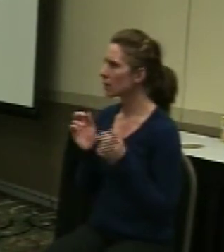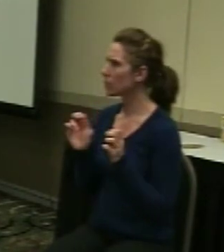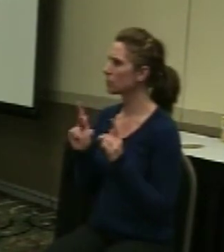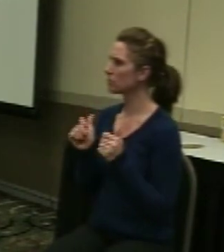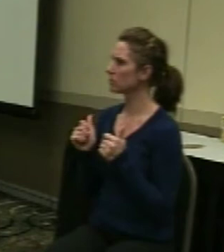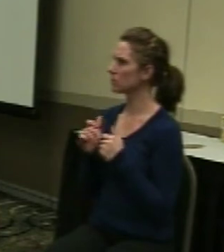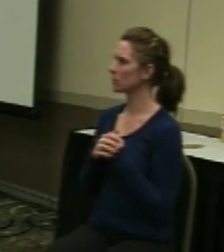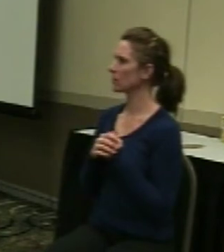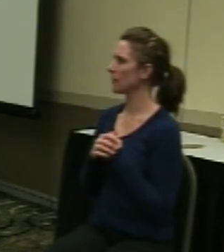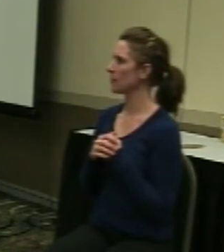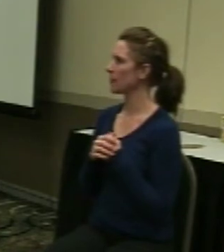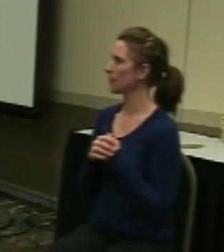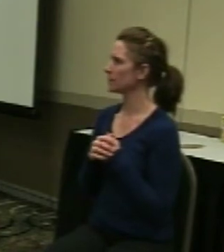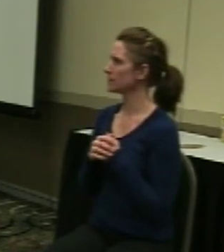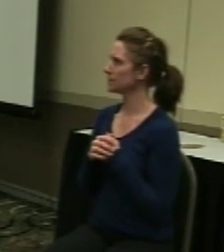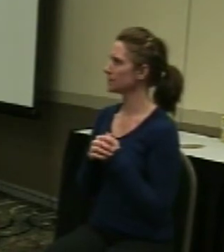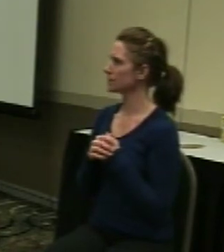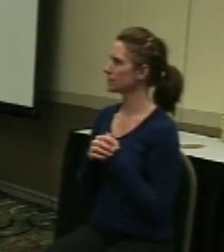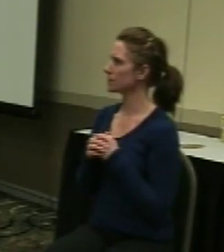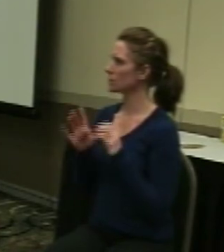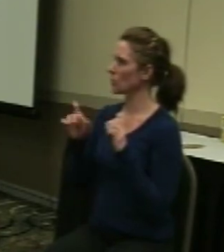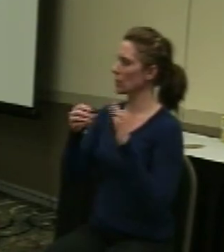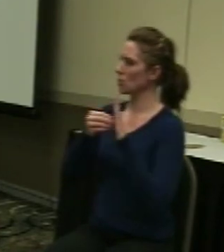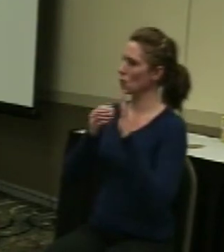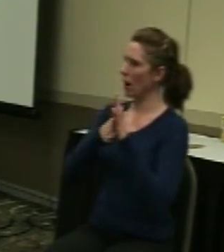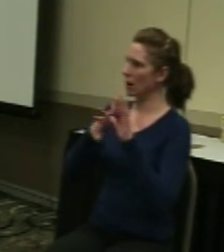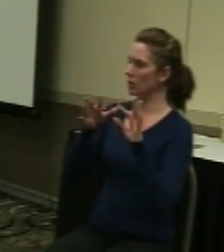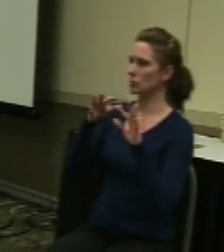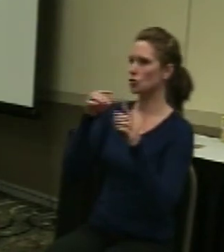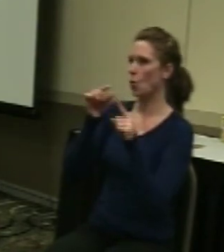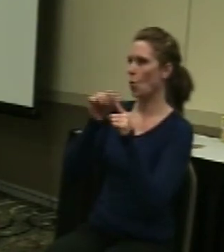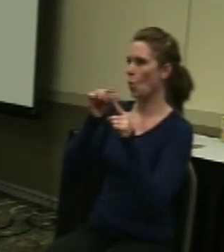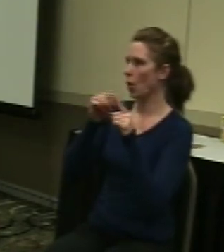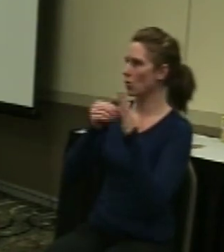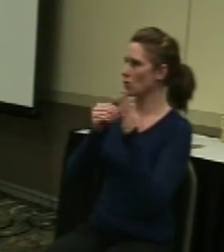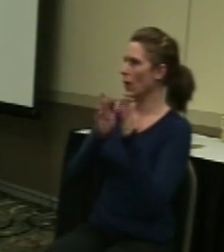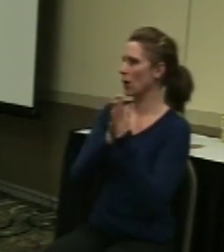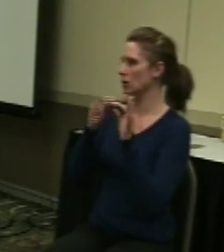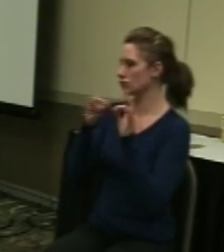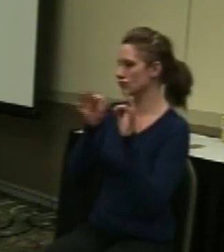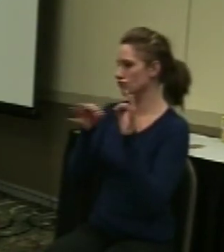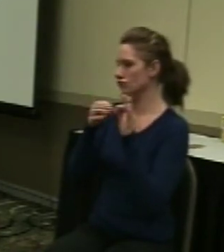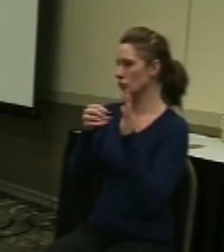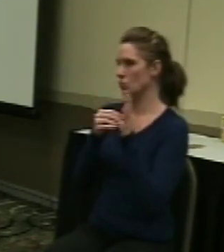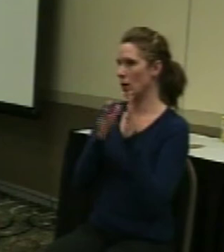So anecdotal records, and then permanent products,